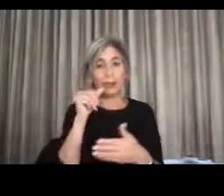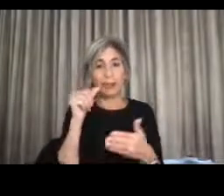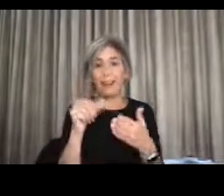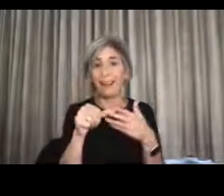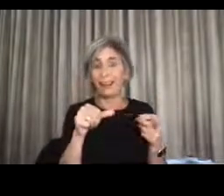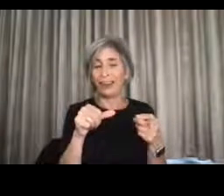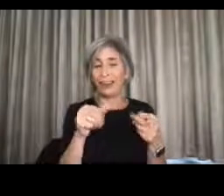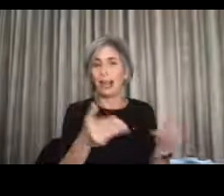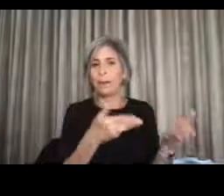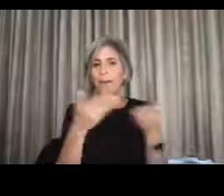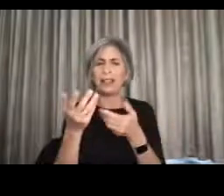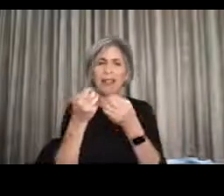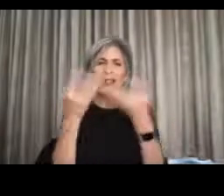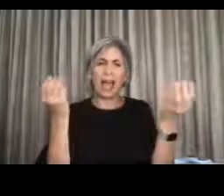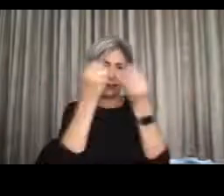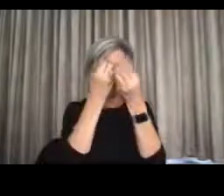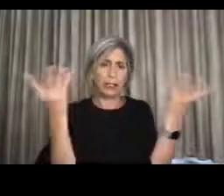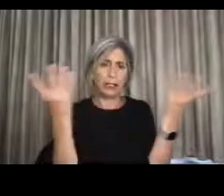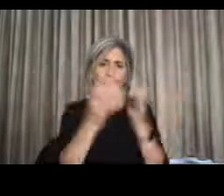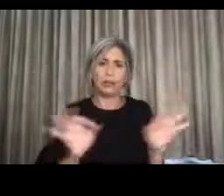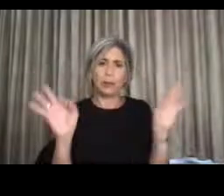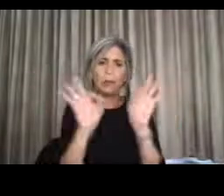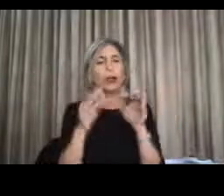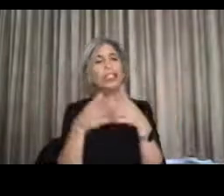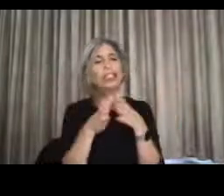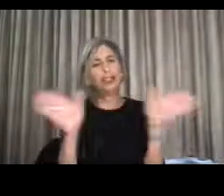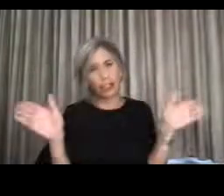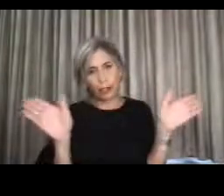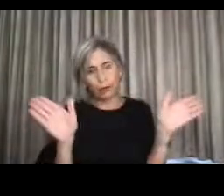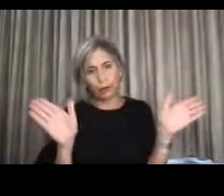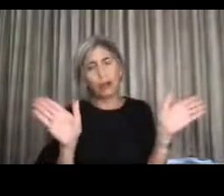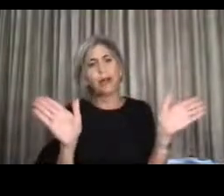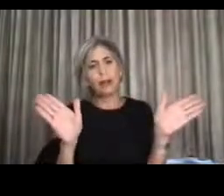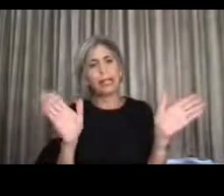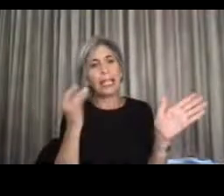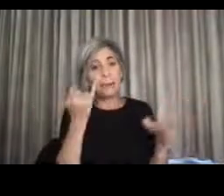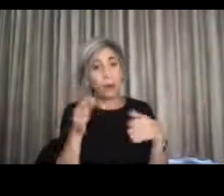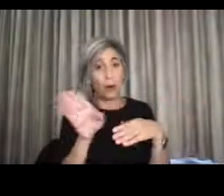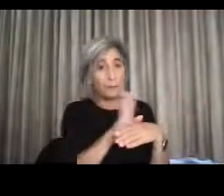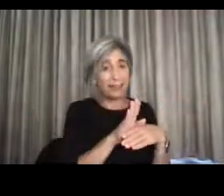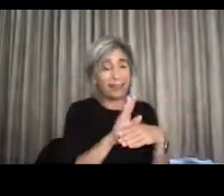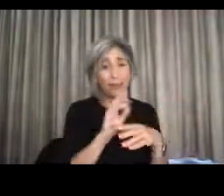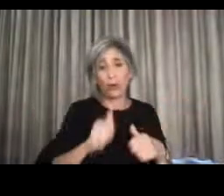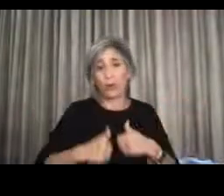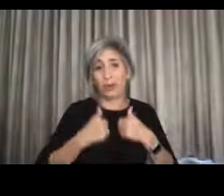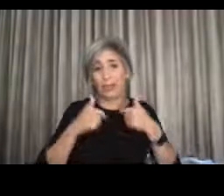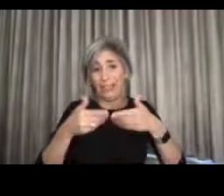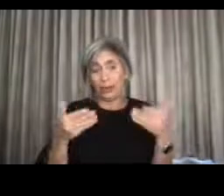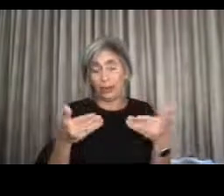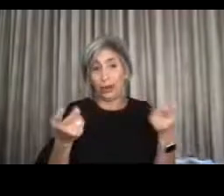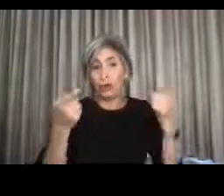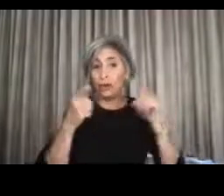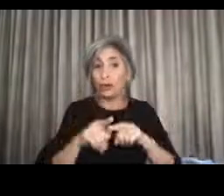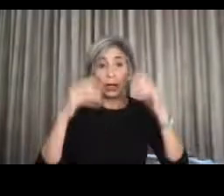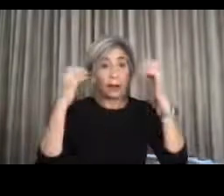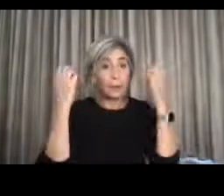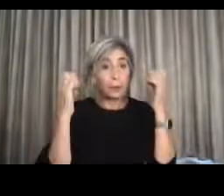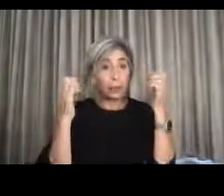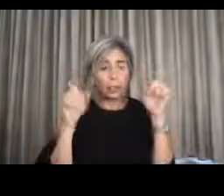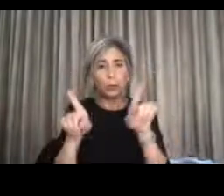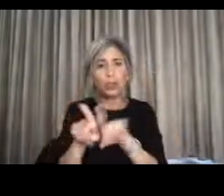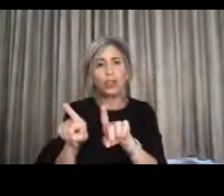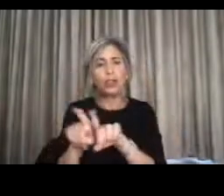that is very important as a general resident or business within the city. During an emergency, we also utilize